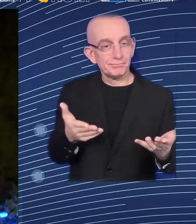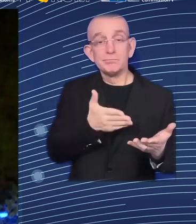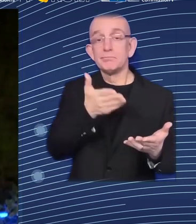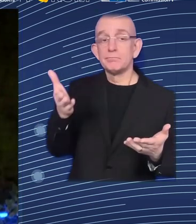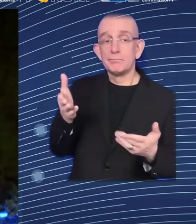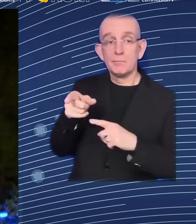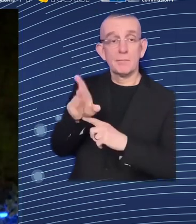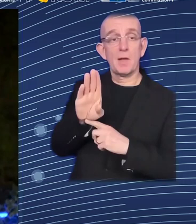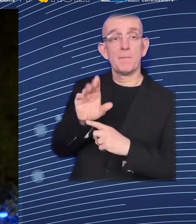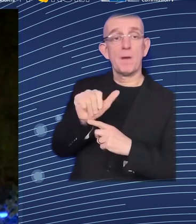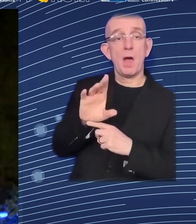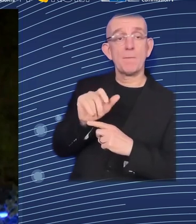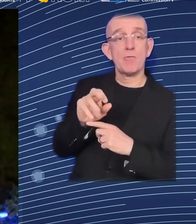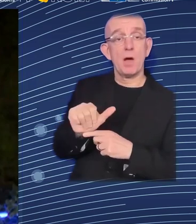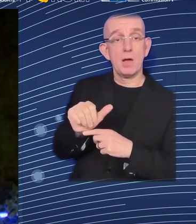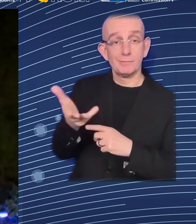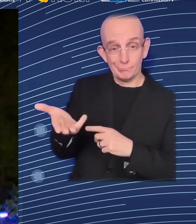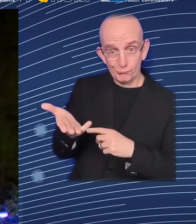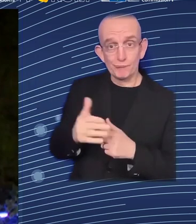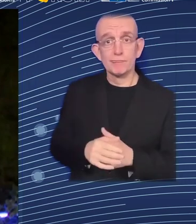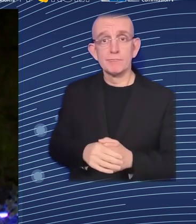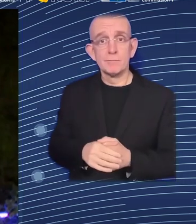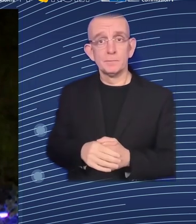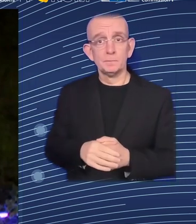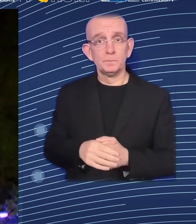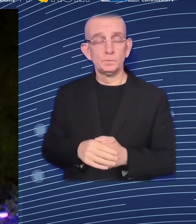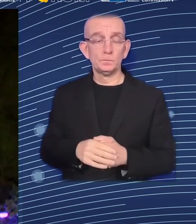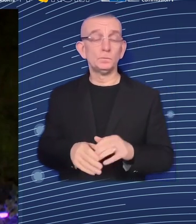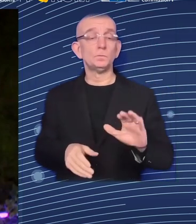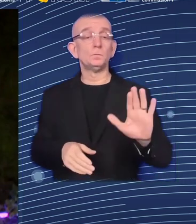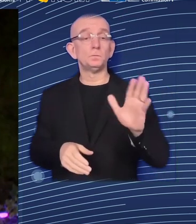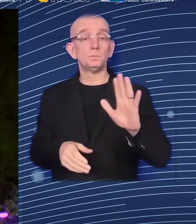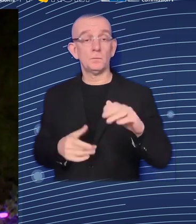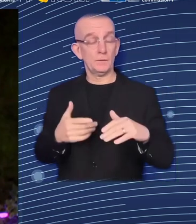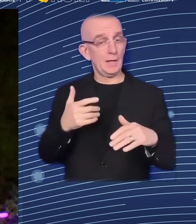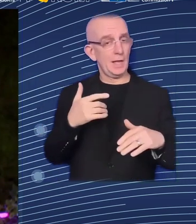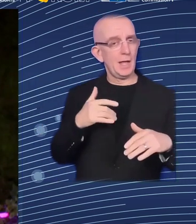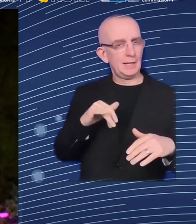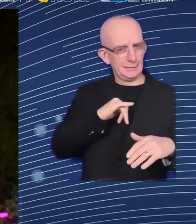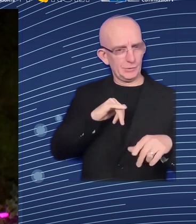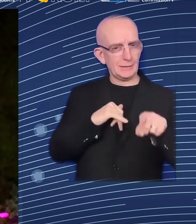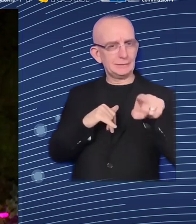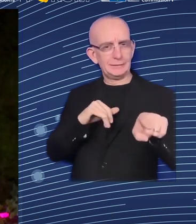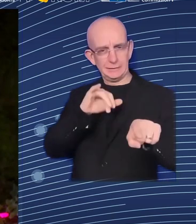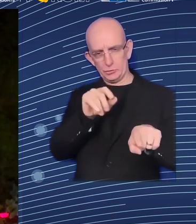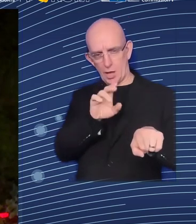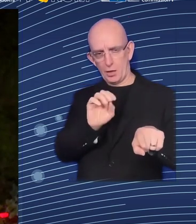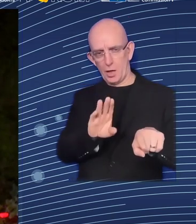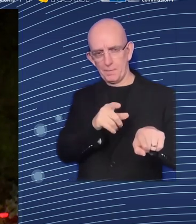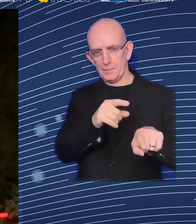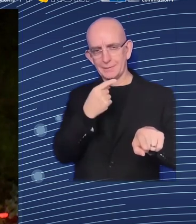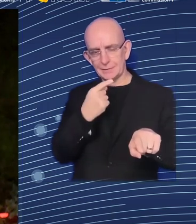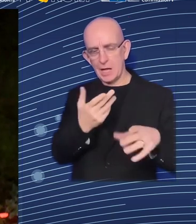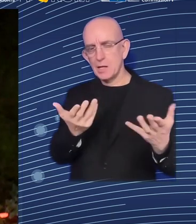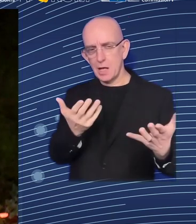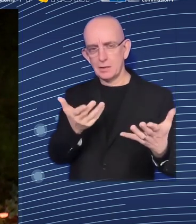that. But I also wanted to come back to this question of the gender segregation and what we can do about it. Last Wednesday,